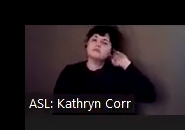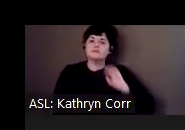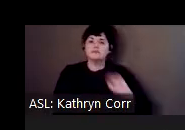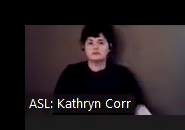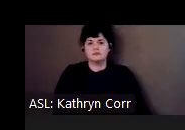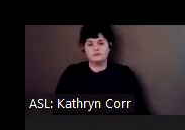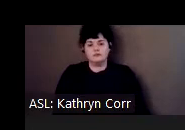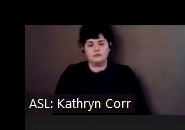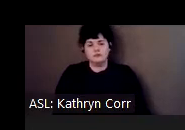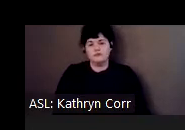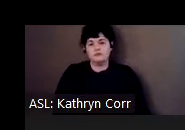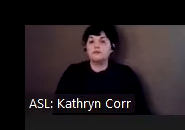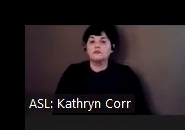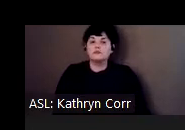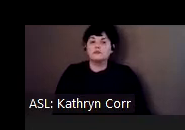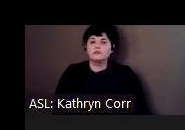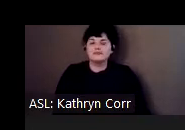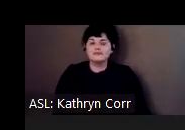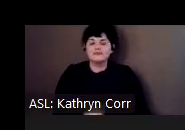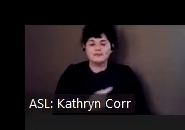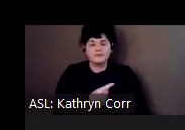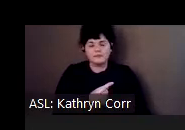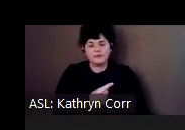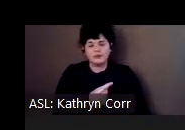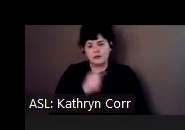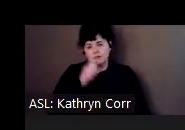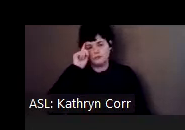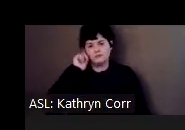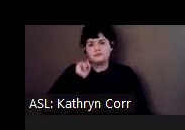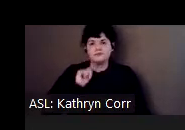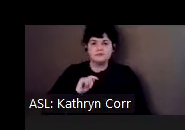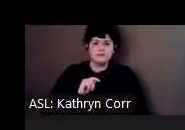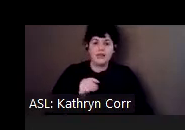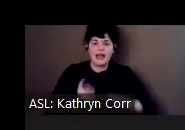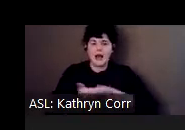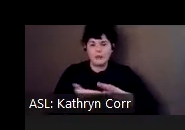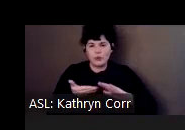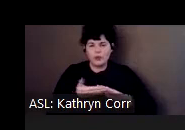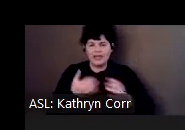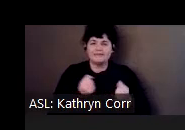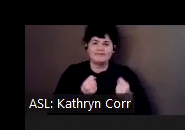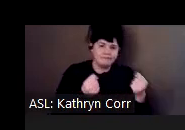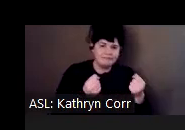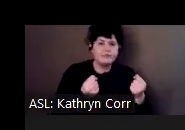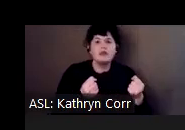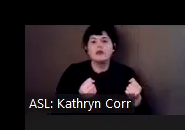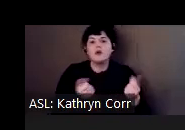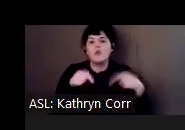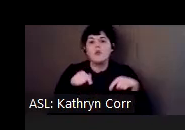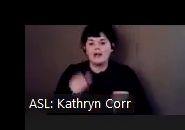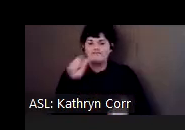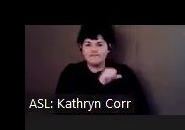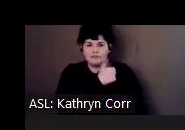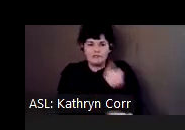So as I said, the law for having operating while intoxicated convictions did change just about a